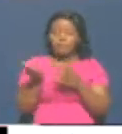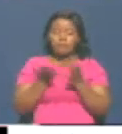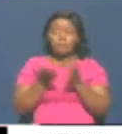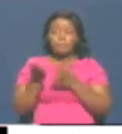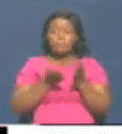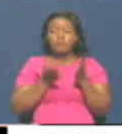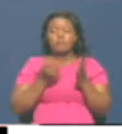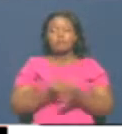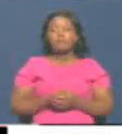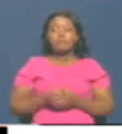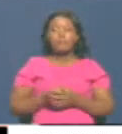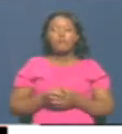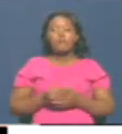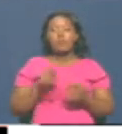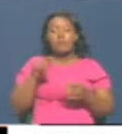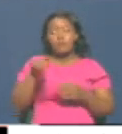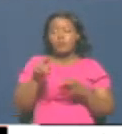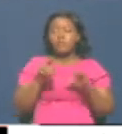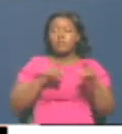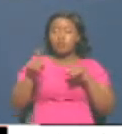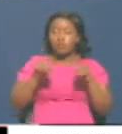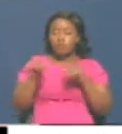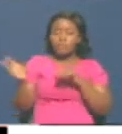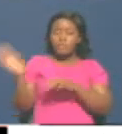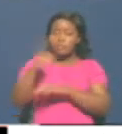World Tourism Day this year talked about